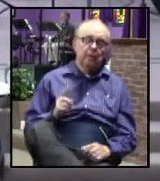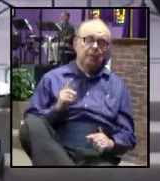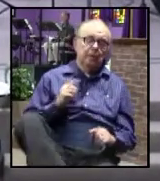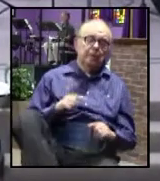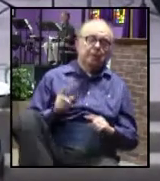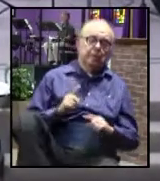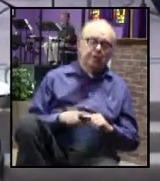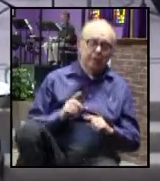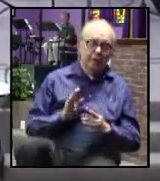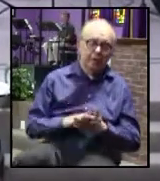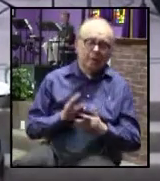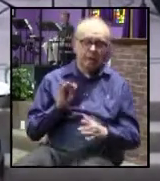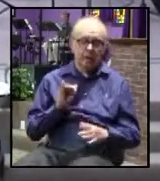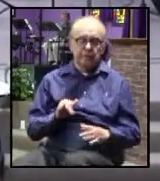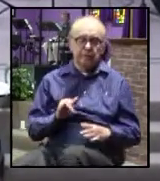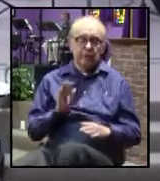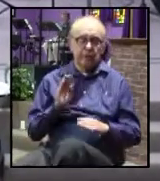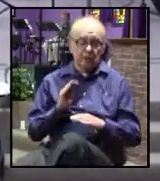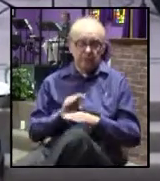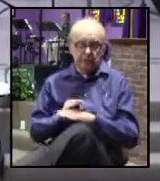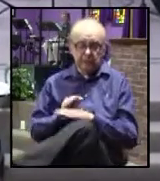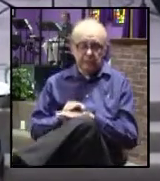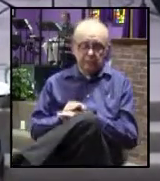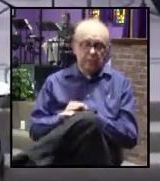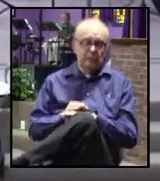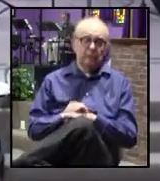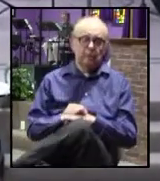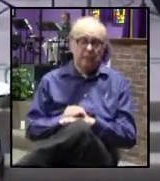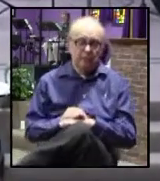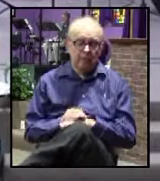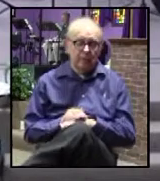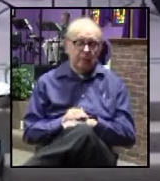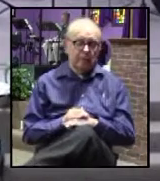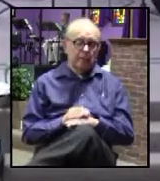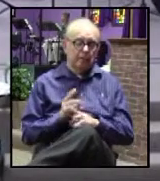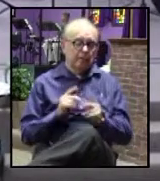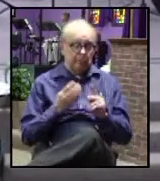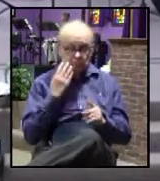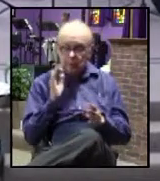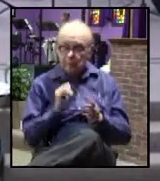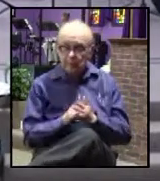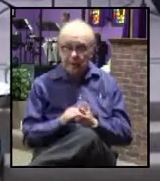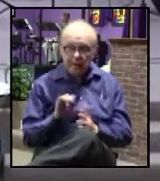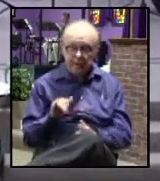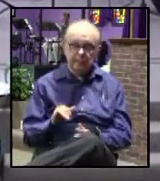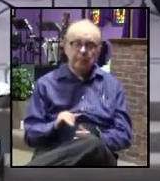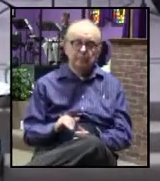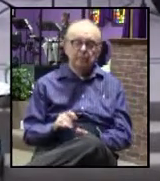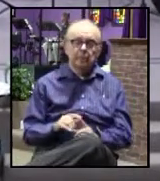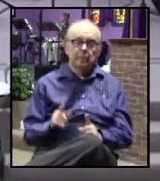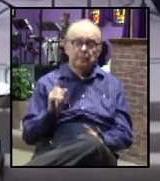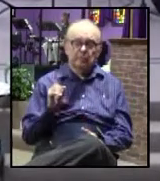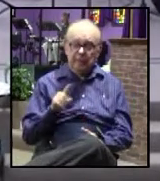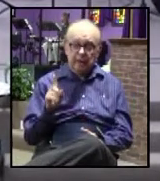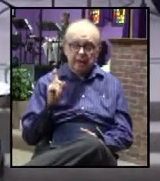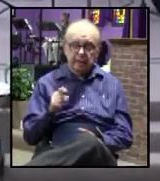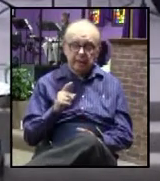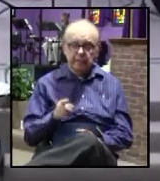counting on you to stay on mission. They don't know that yet, but they need